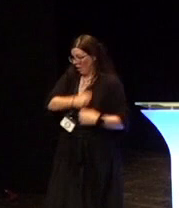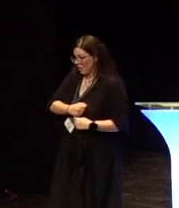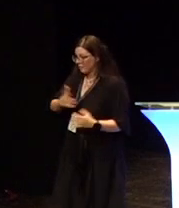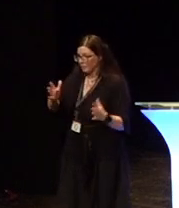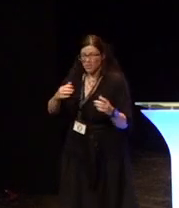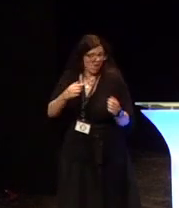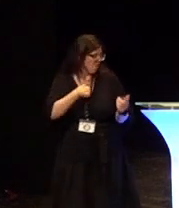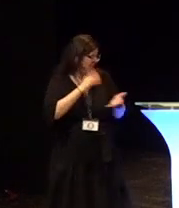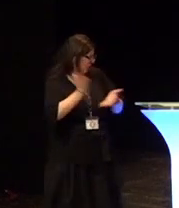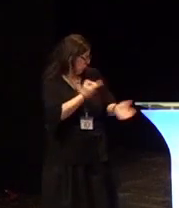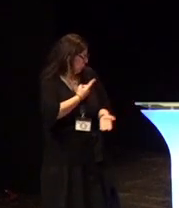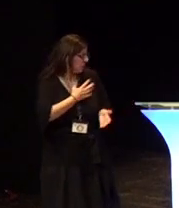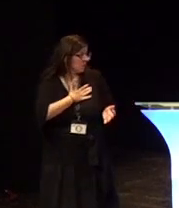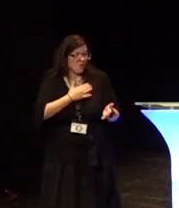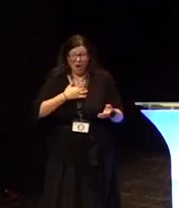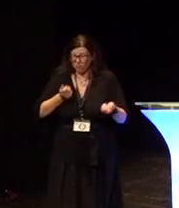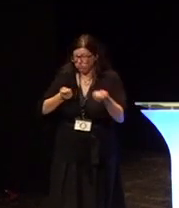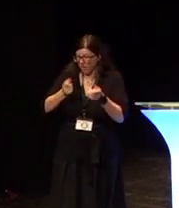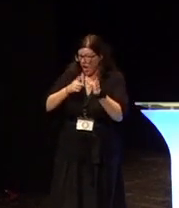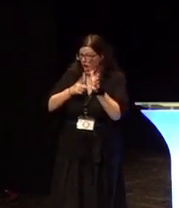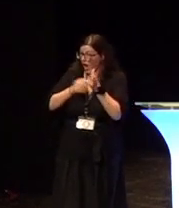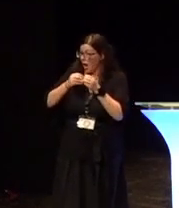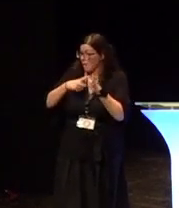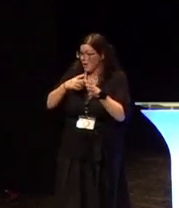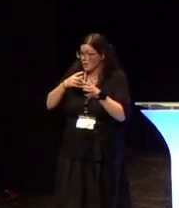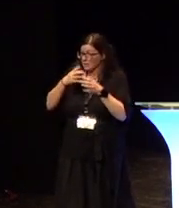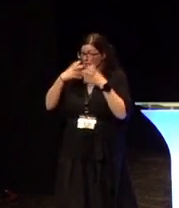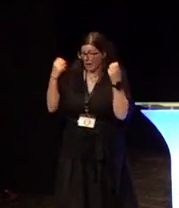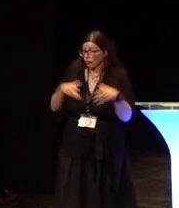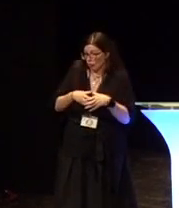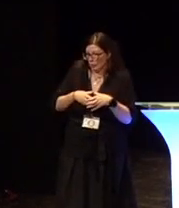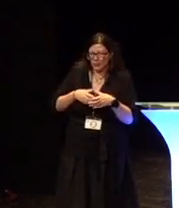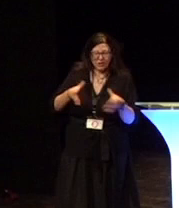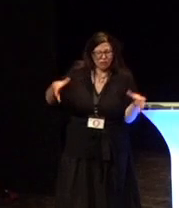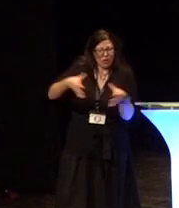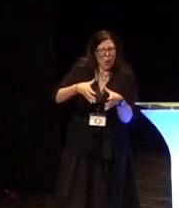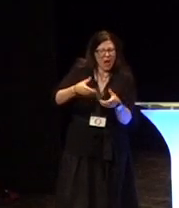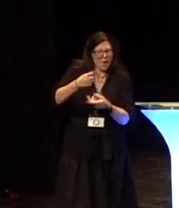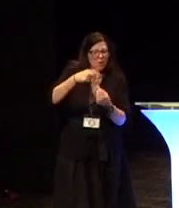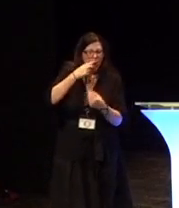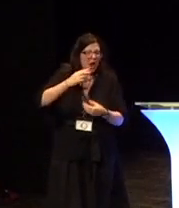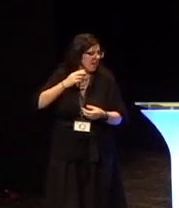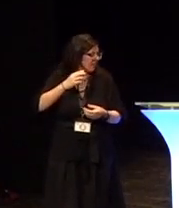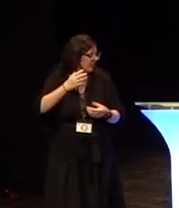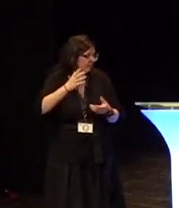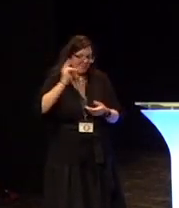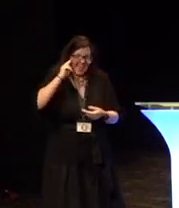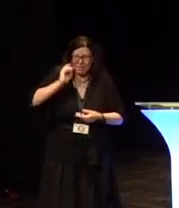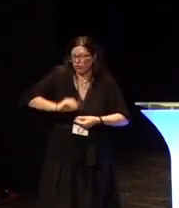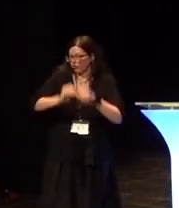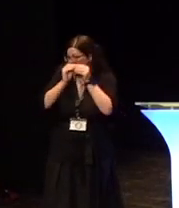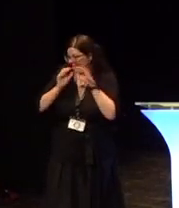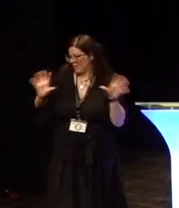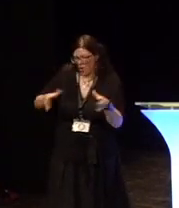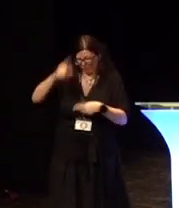Yeah, my name is Tasha. This is my sign name here. So, just to introduce myself, I'm part of